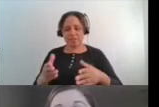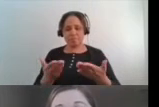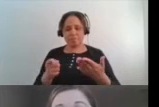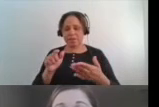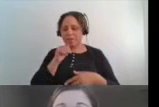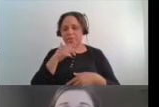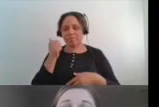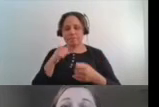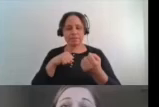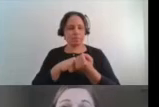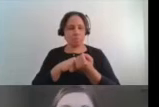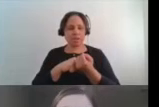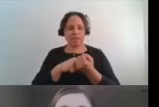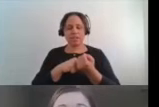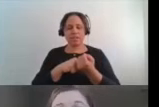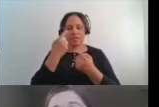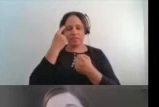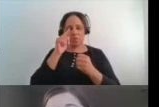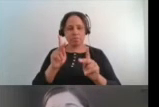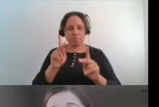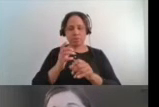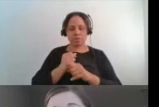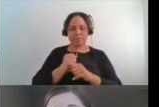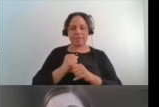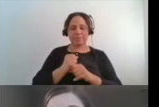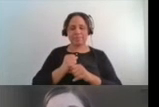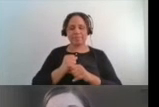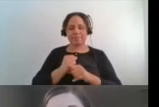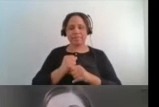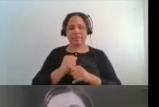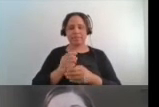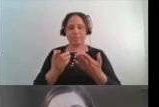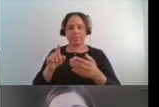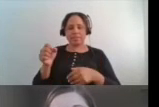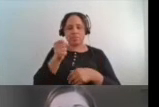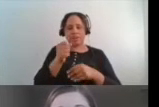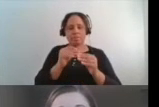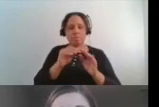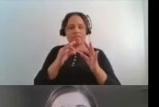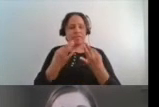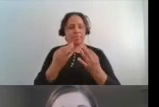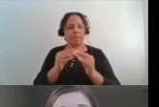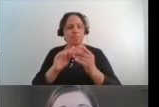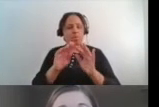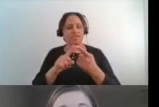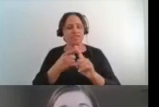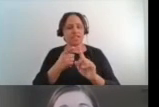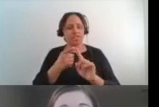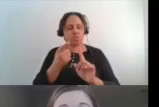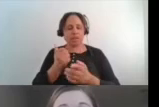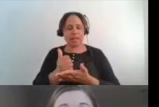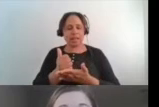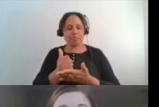support person for the recipient, we may need to bring in more family, more friends to help with that care model. And